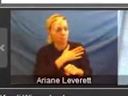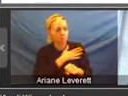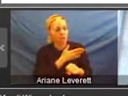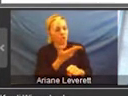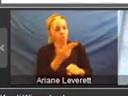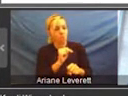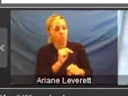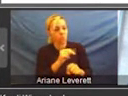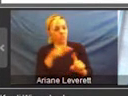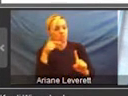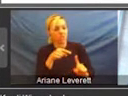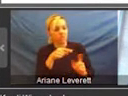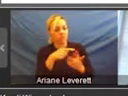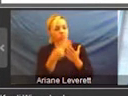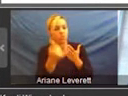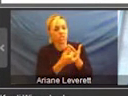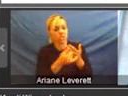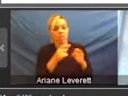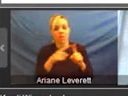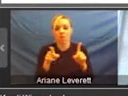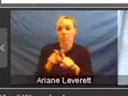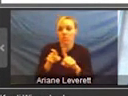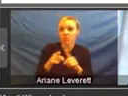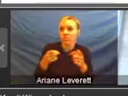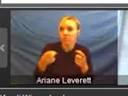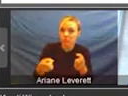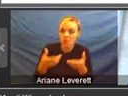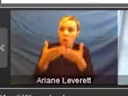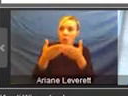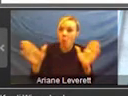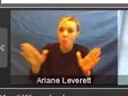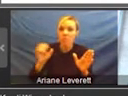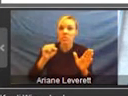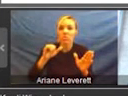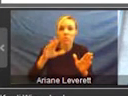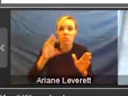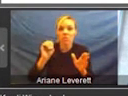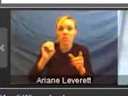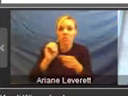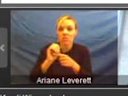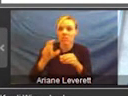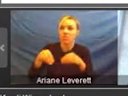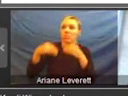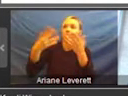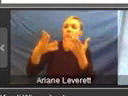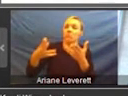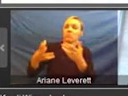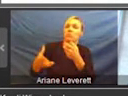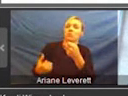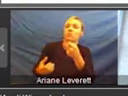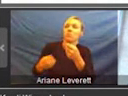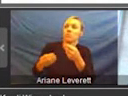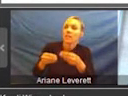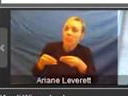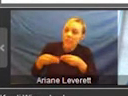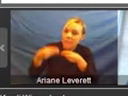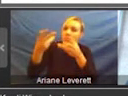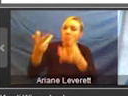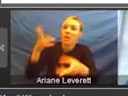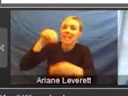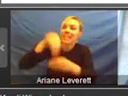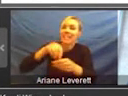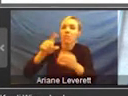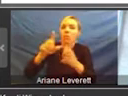open source and freely available solutions, invest and help to improve what is already available rather than building closed solutions